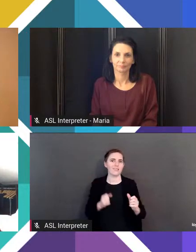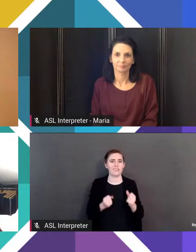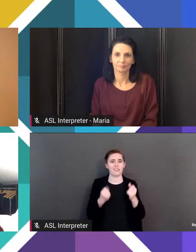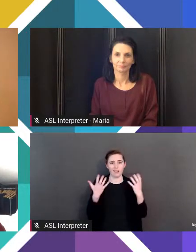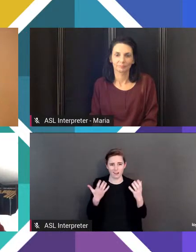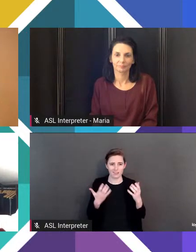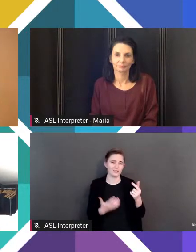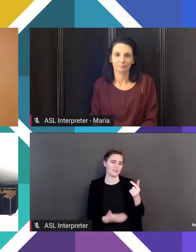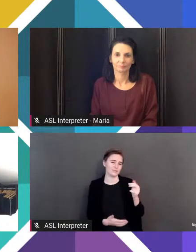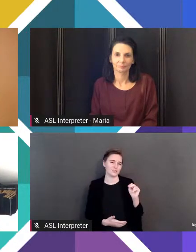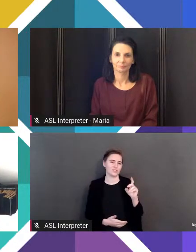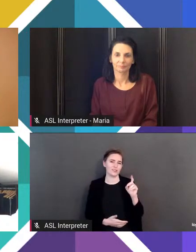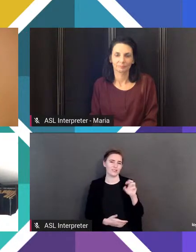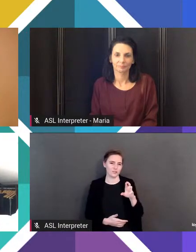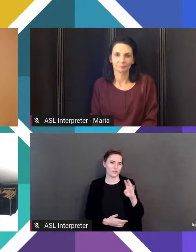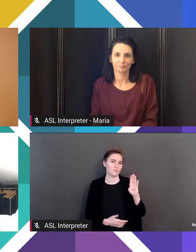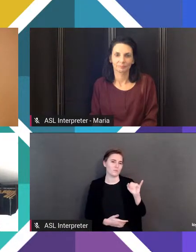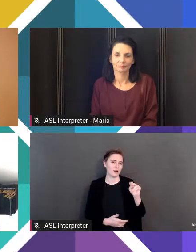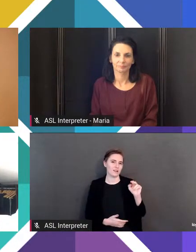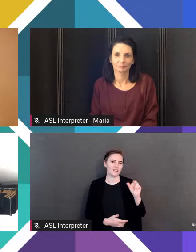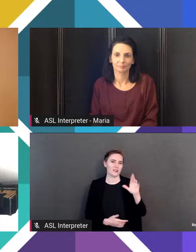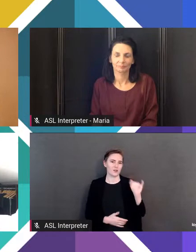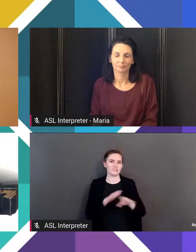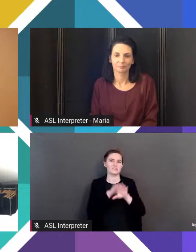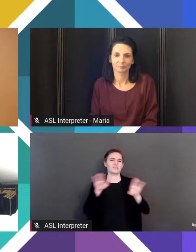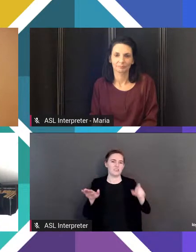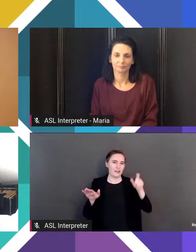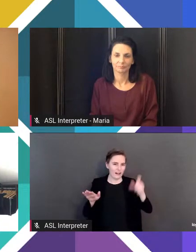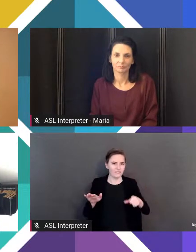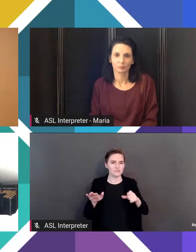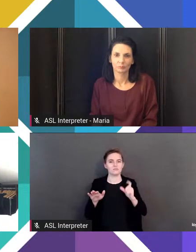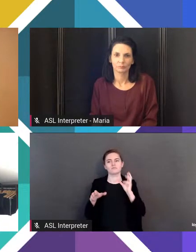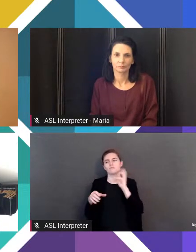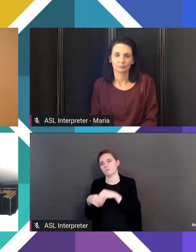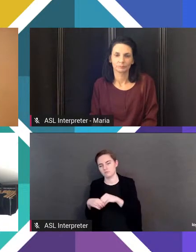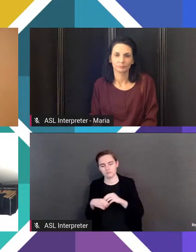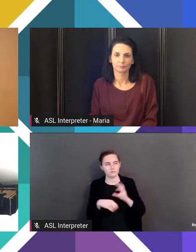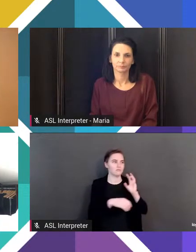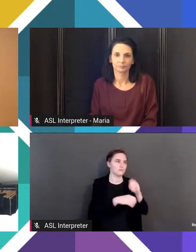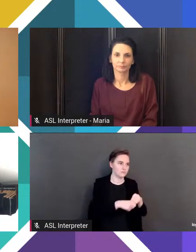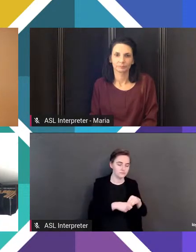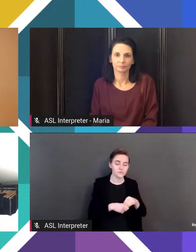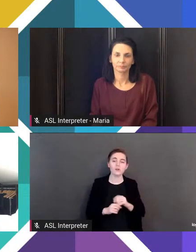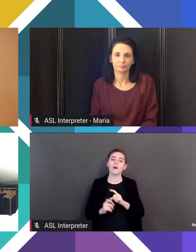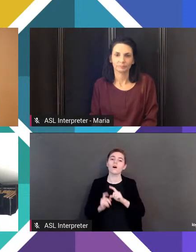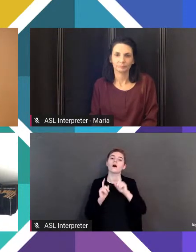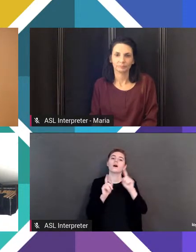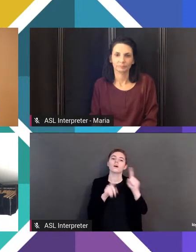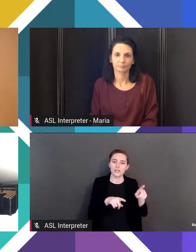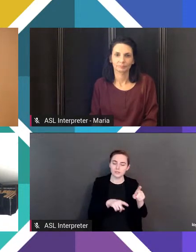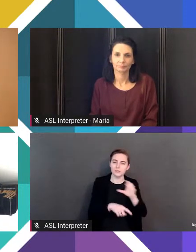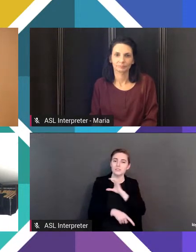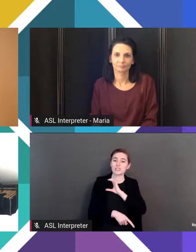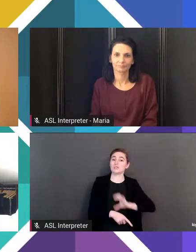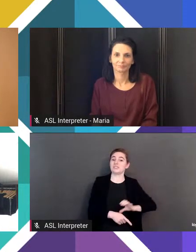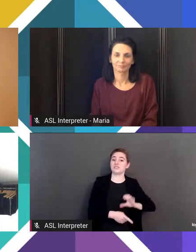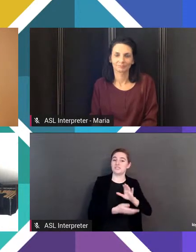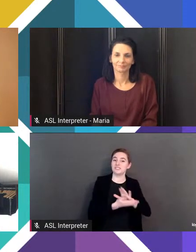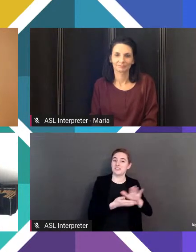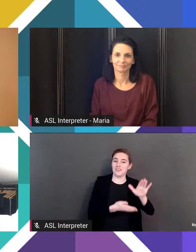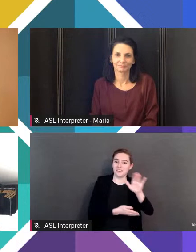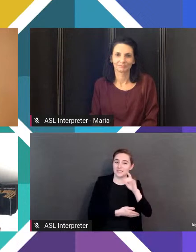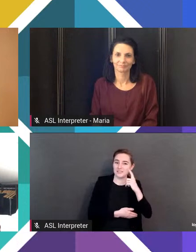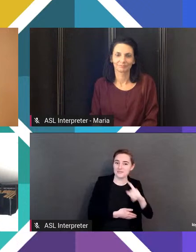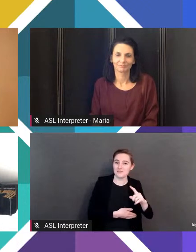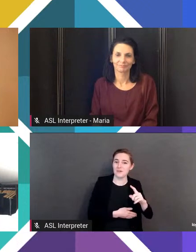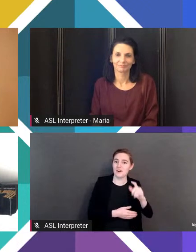And then I ended up going to a private Christian university to get my degree in theater arts. And so that also did not help as far as